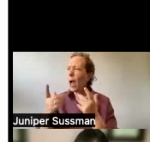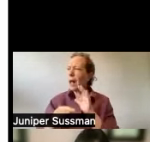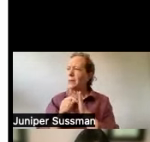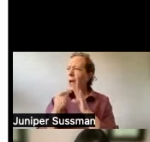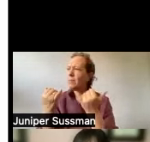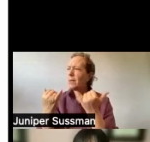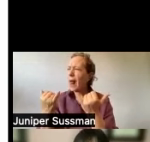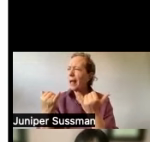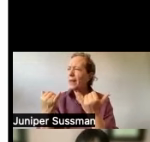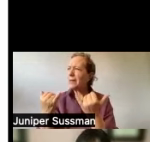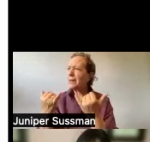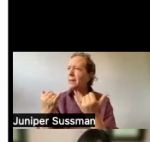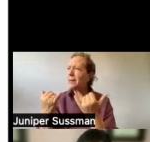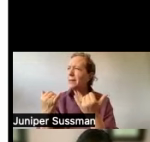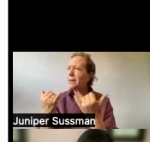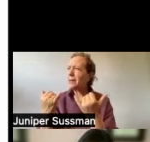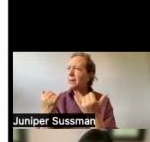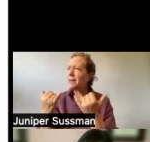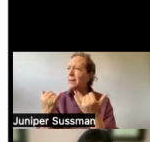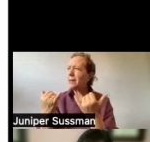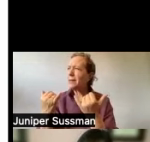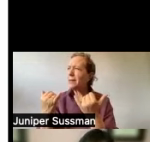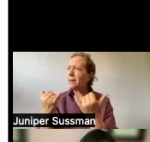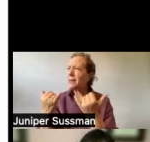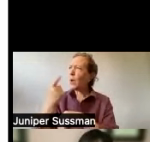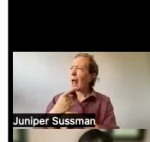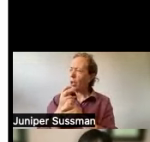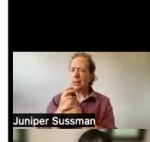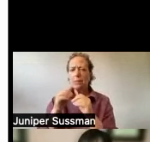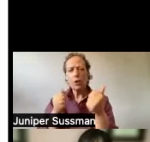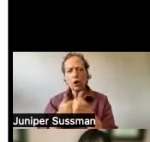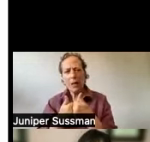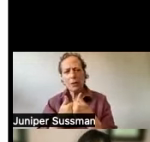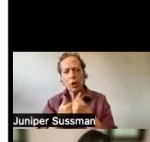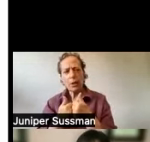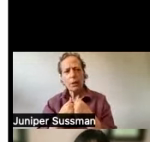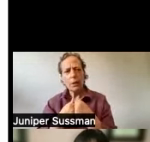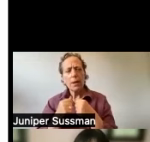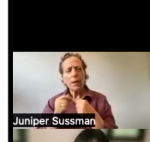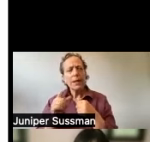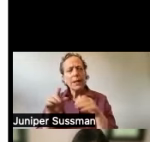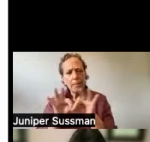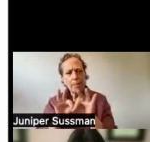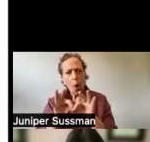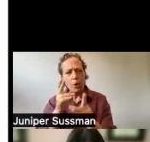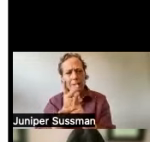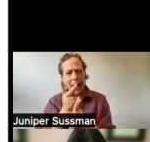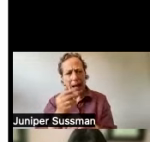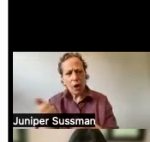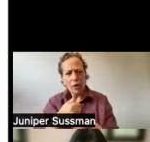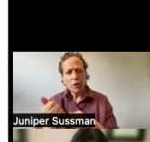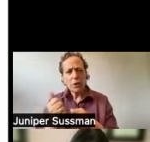you and sincerely hope that you're able to take some time to take care of yourselves and your families this week, to breathe and to love one